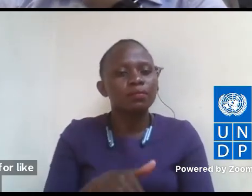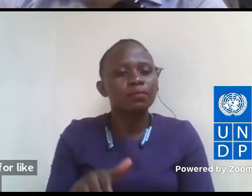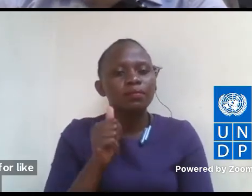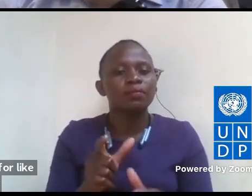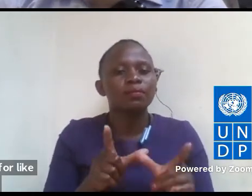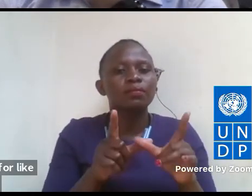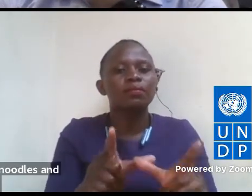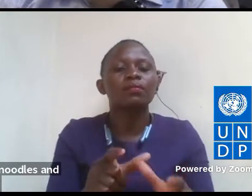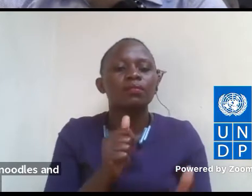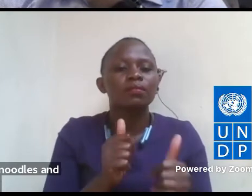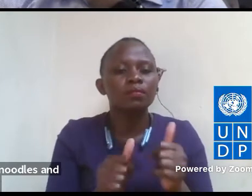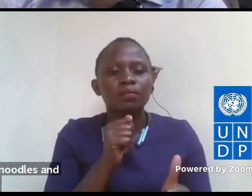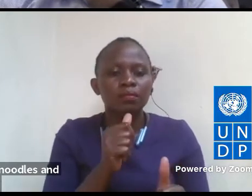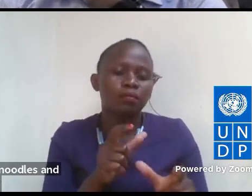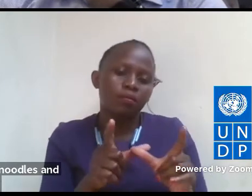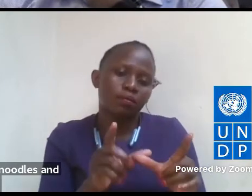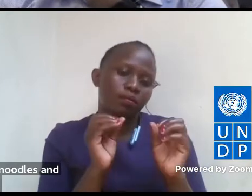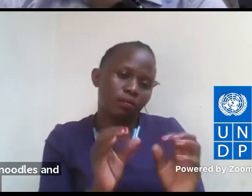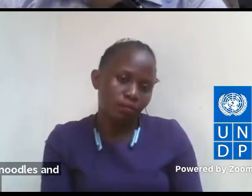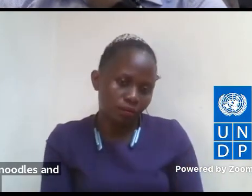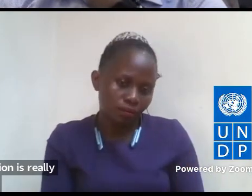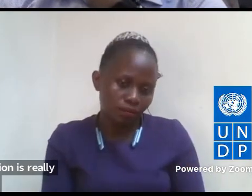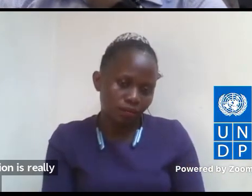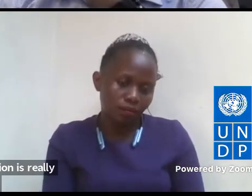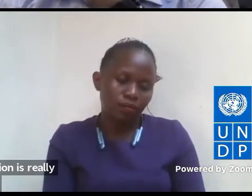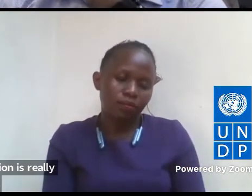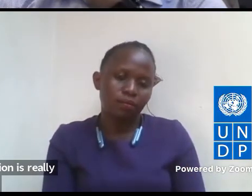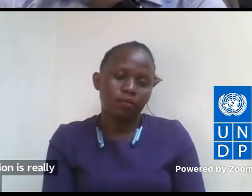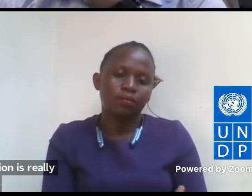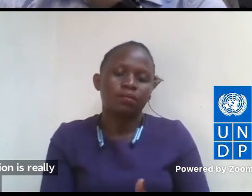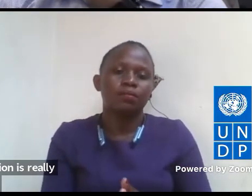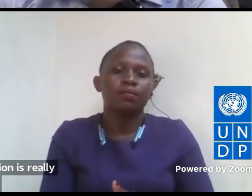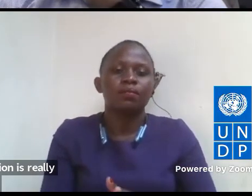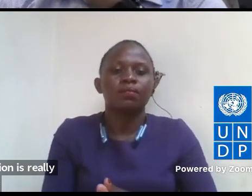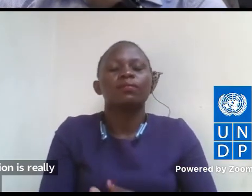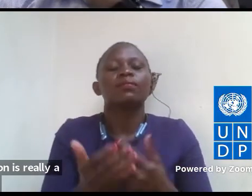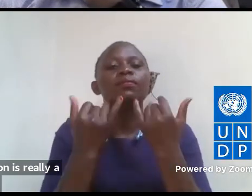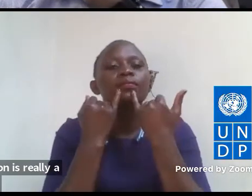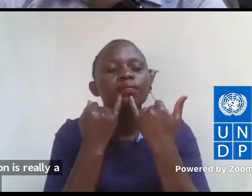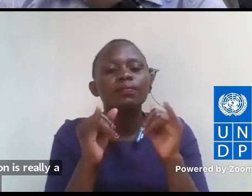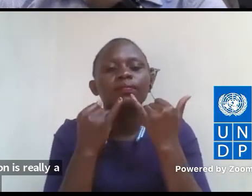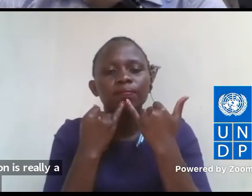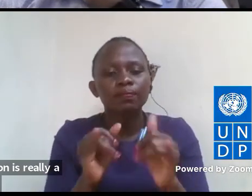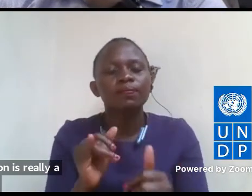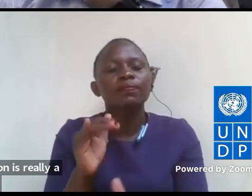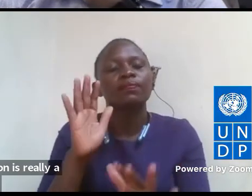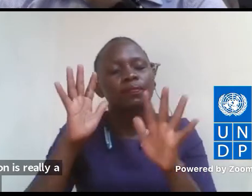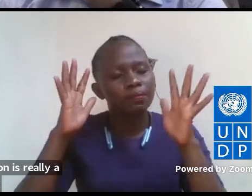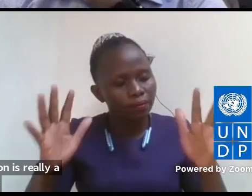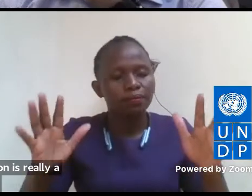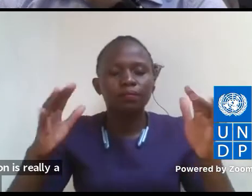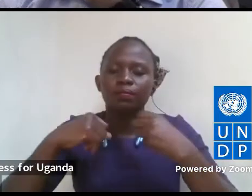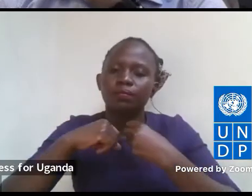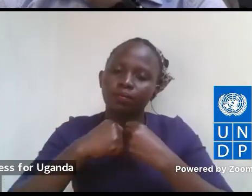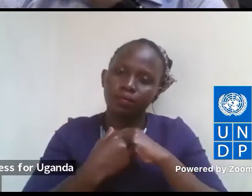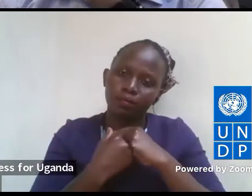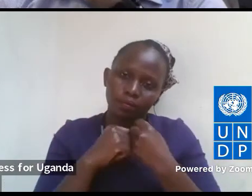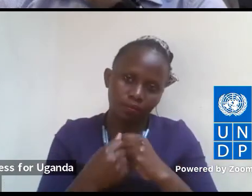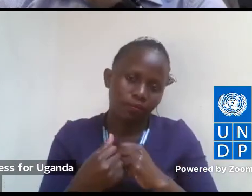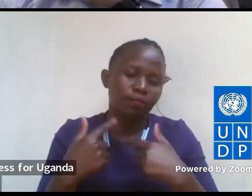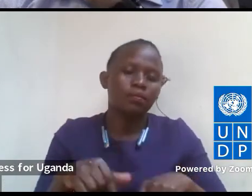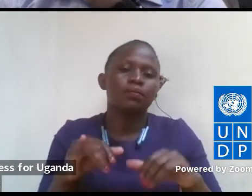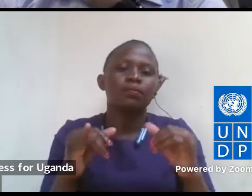materials are there. So that information is really a big challenge that we are trying to address. For Uganda and UNDP specifically, we've